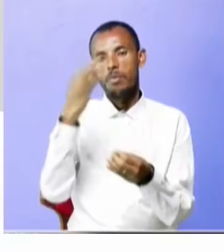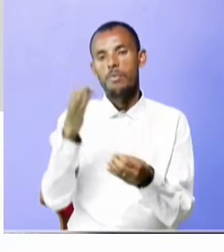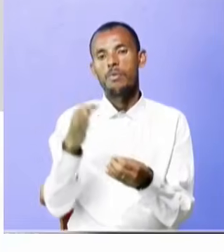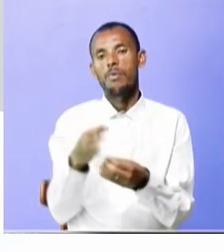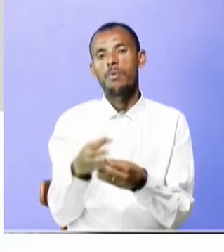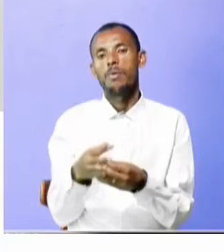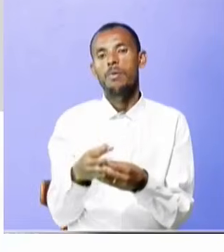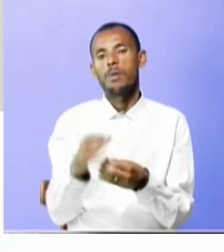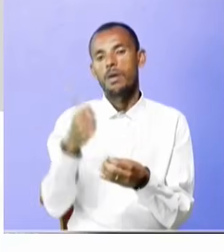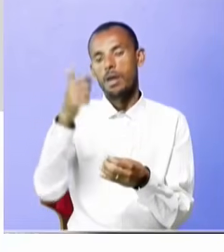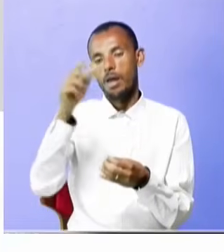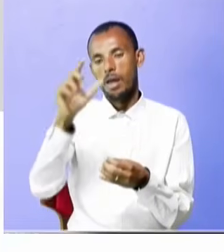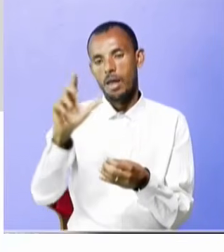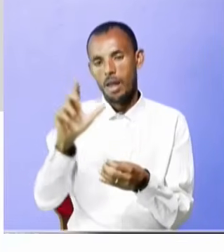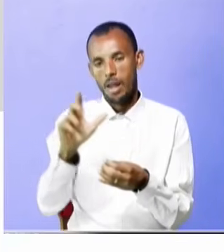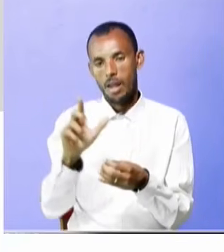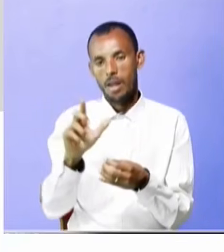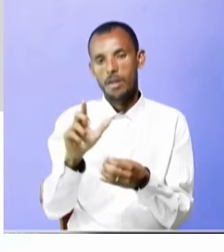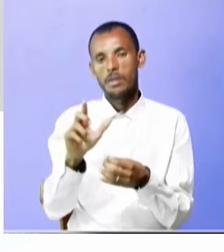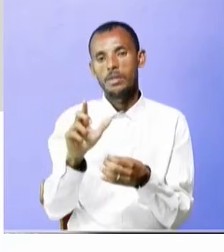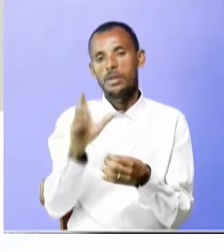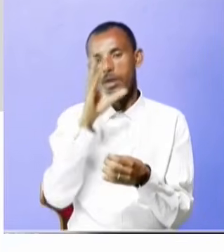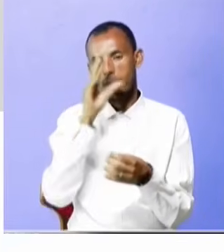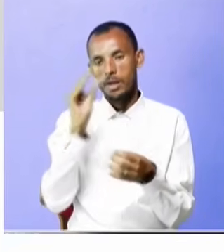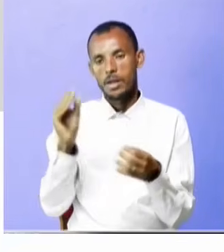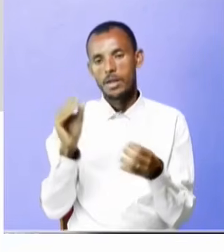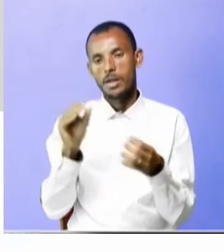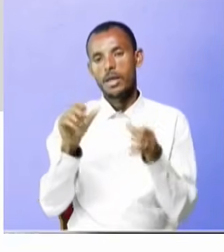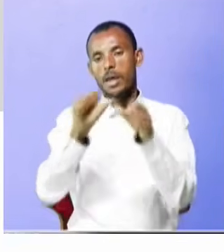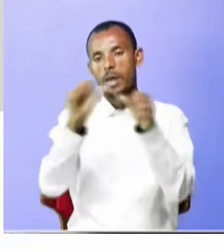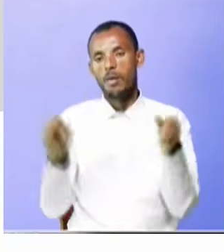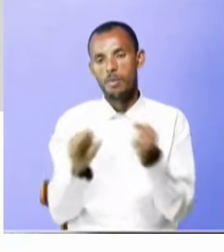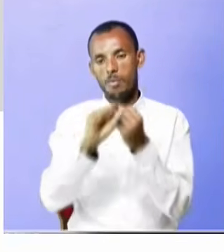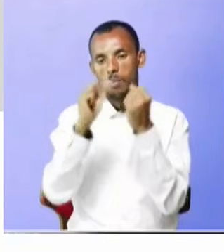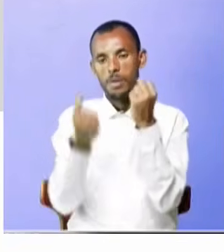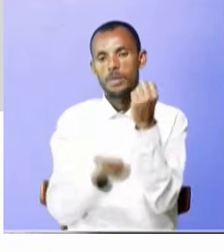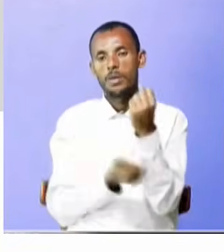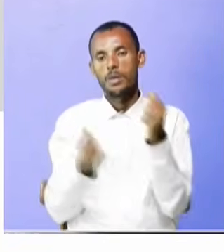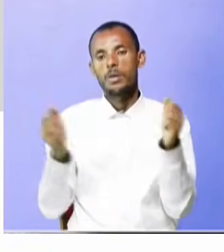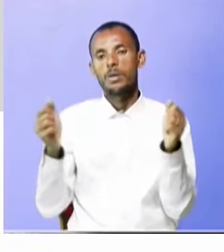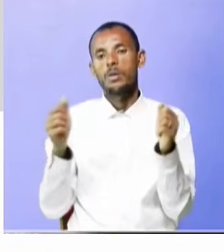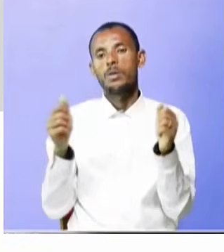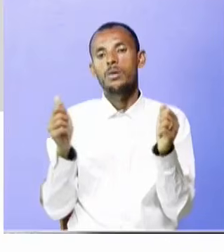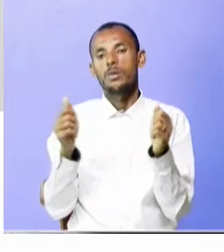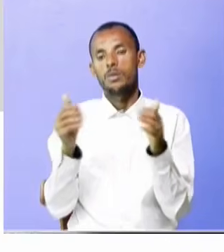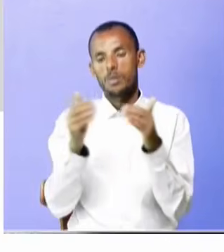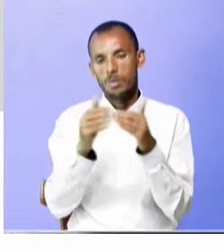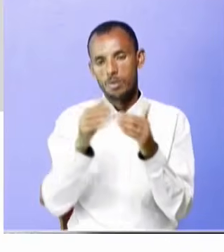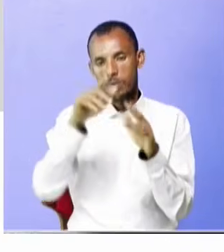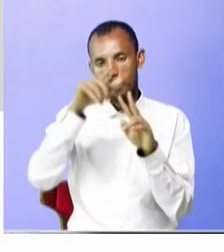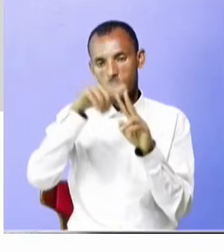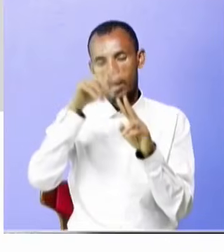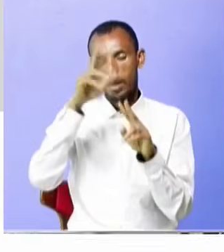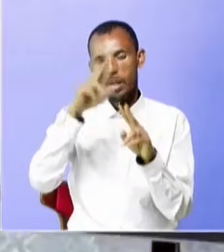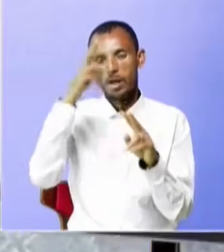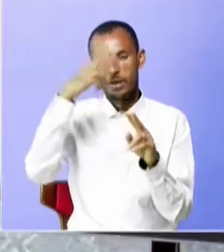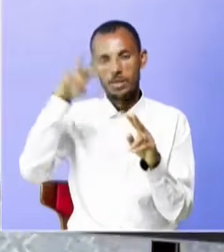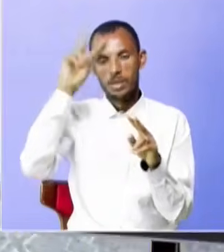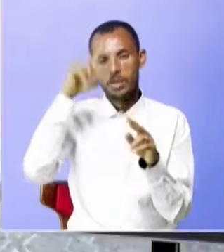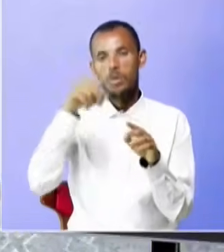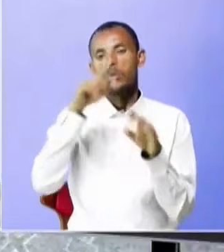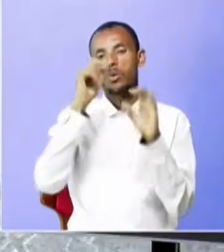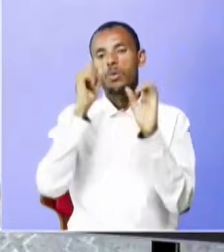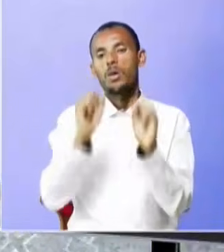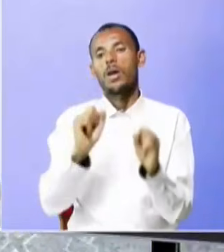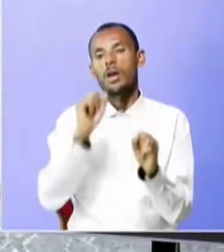the lateral surface area and area of the base, which is pi r square. Okay, you can do